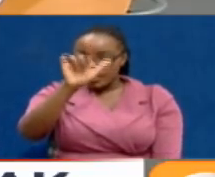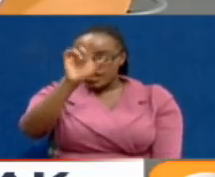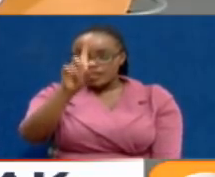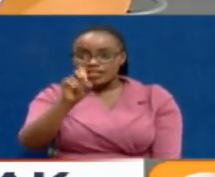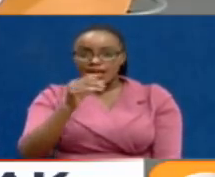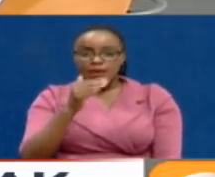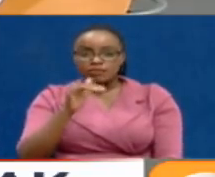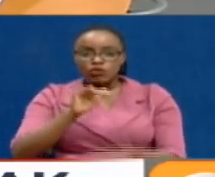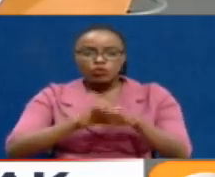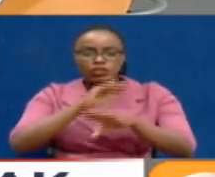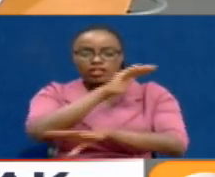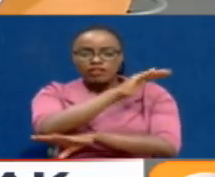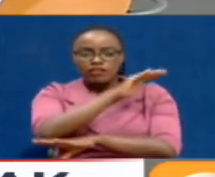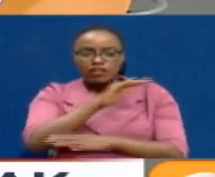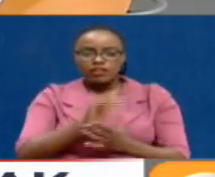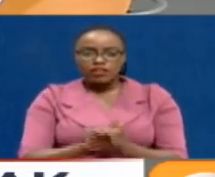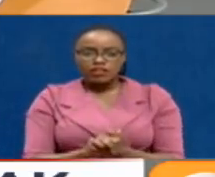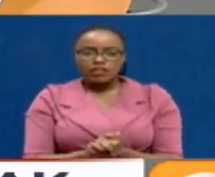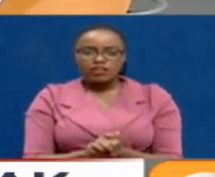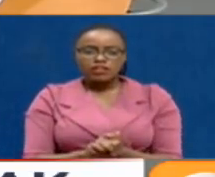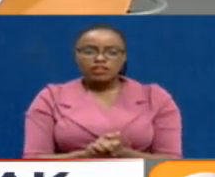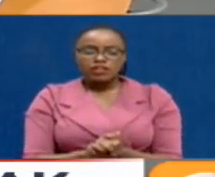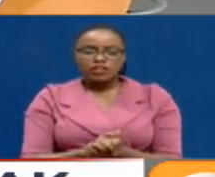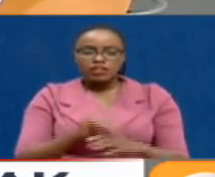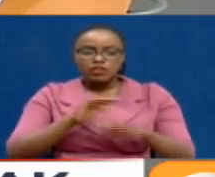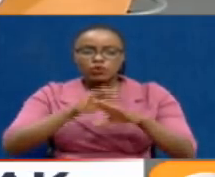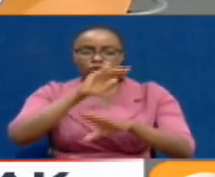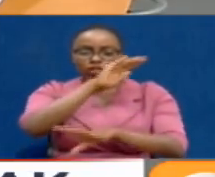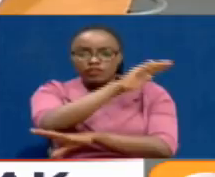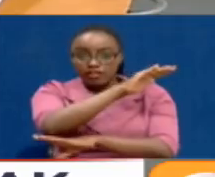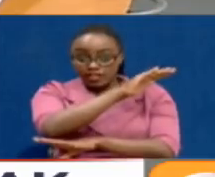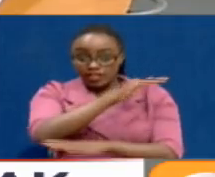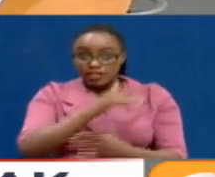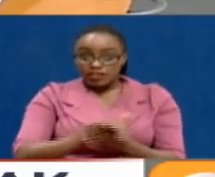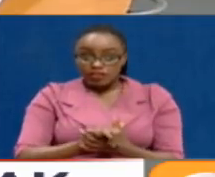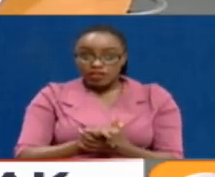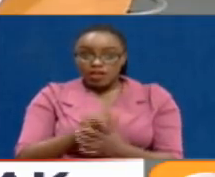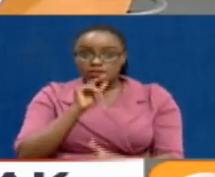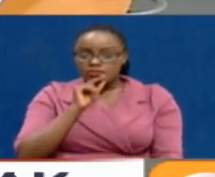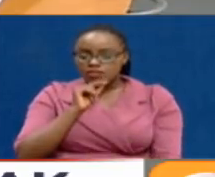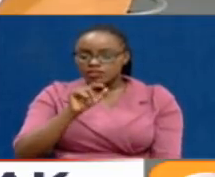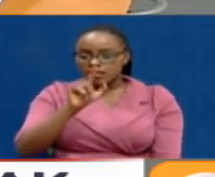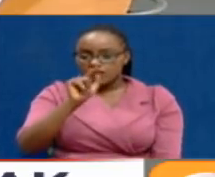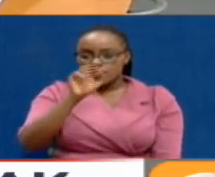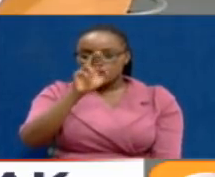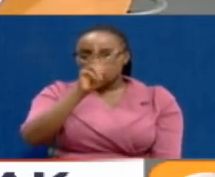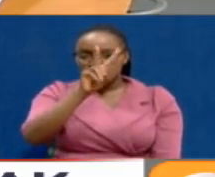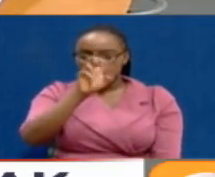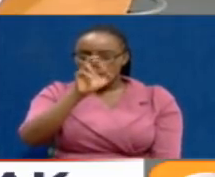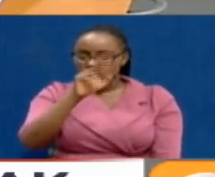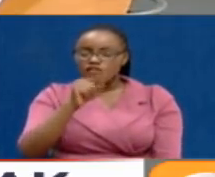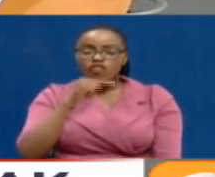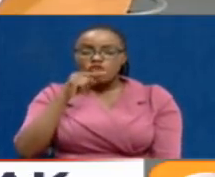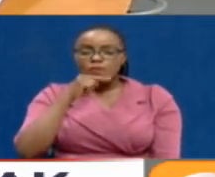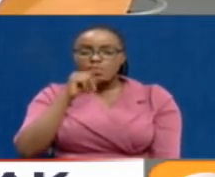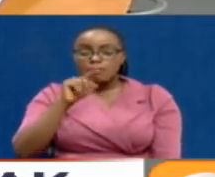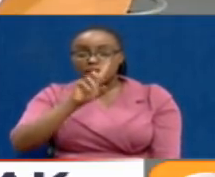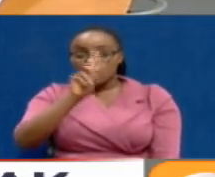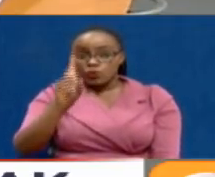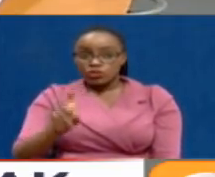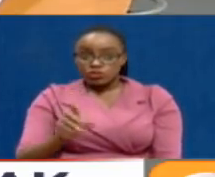good evening. Okay, good evening, Mr. Trevor. Good evening. Go ahead with your comment or question,